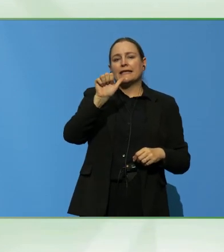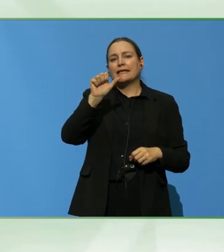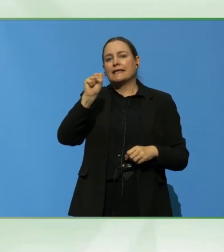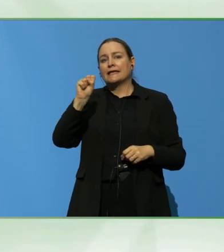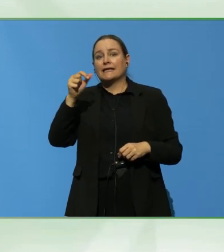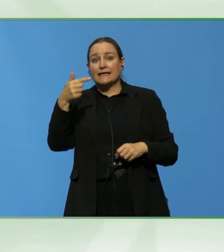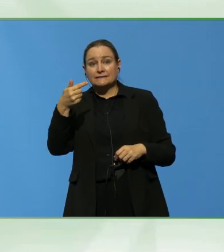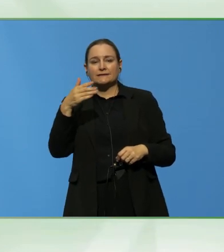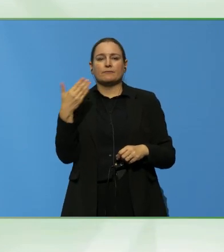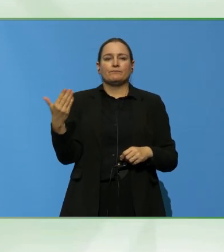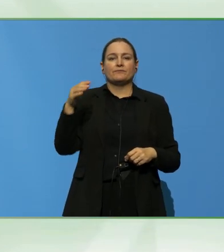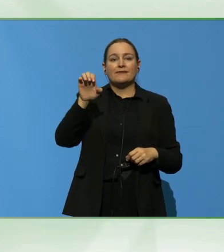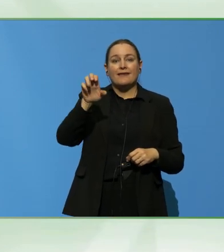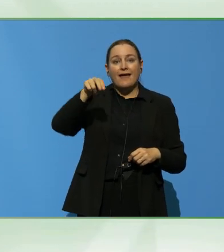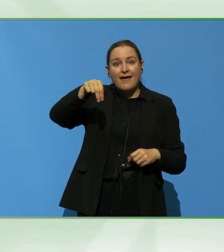Any fans?